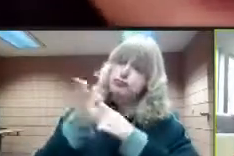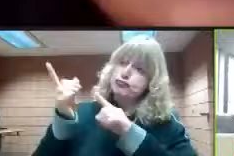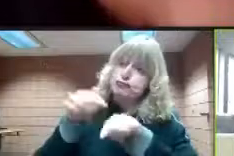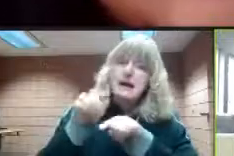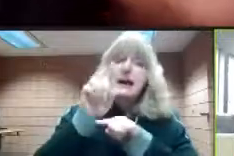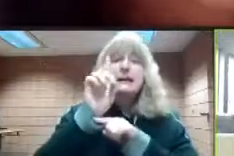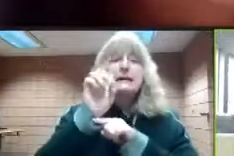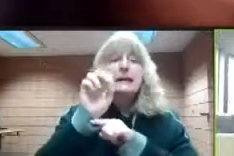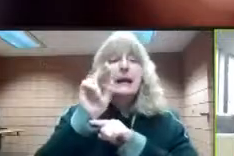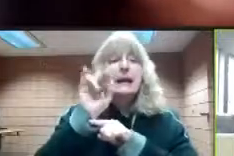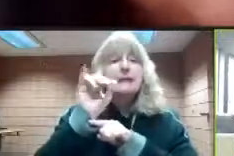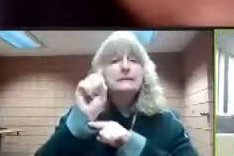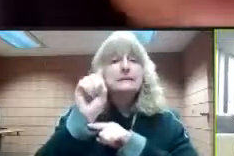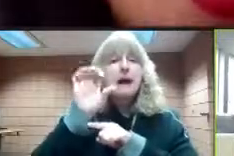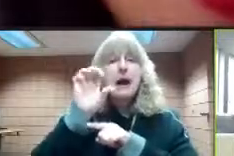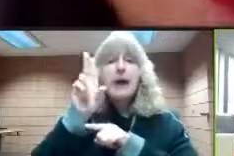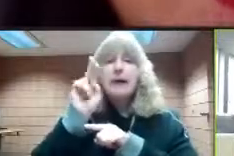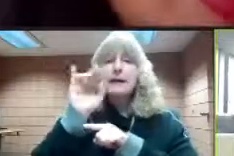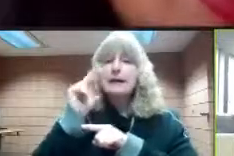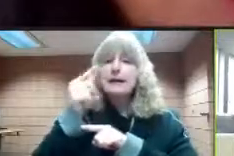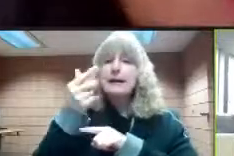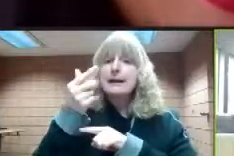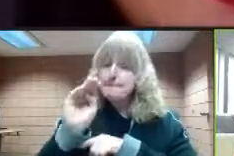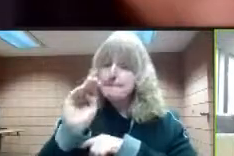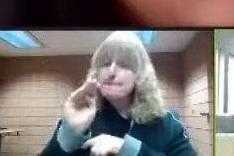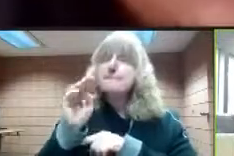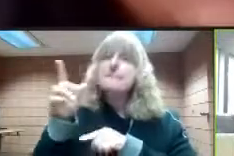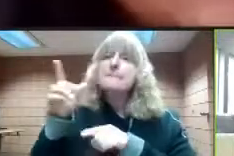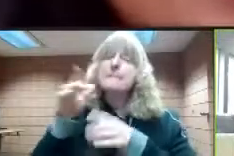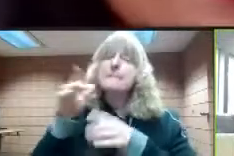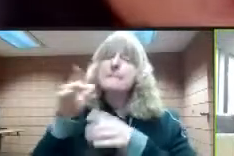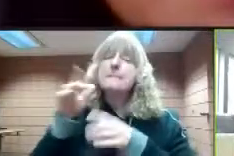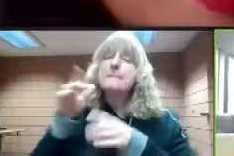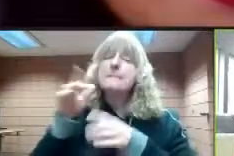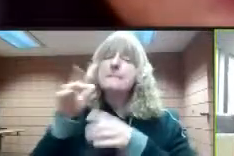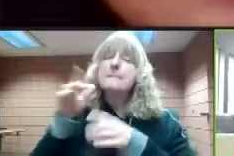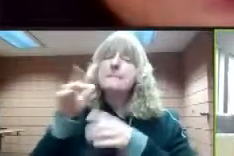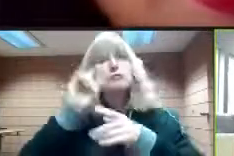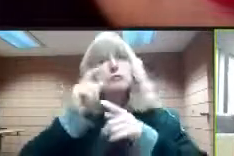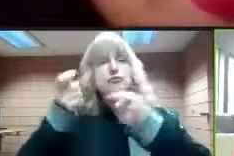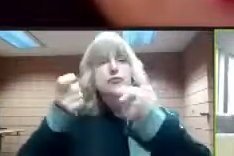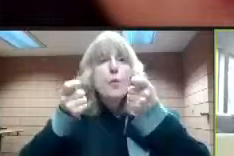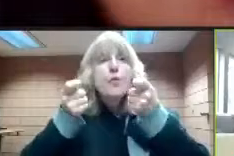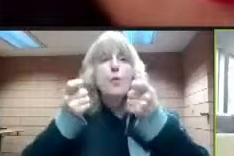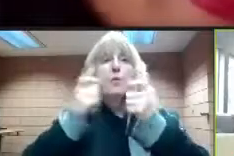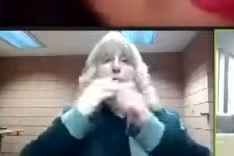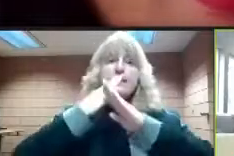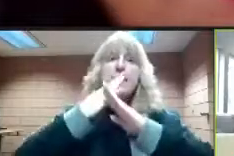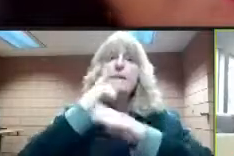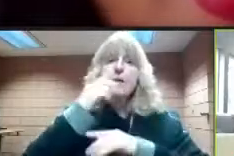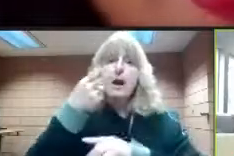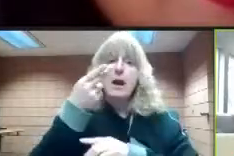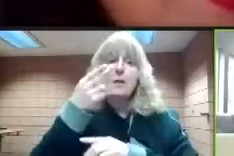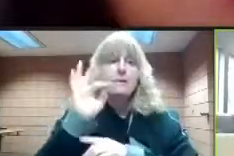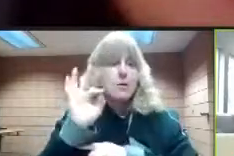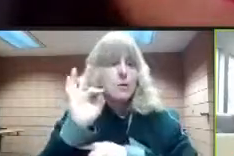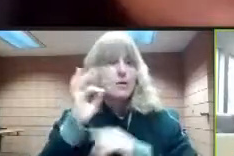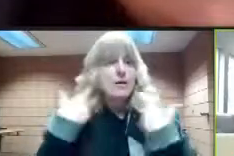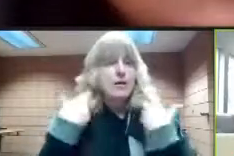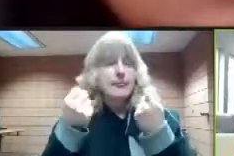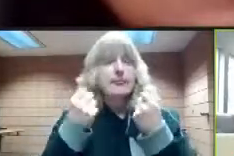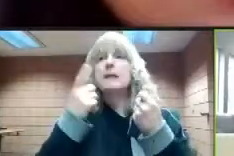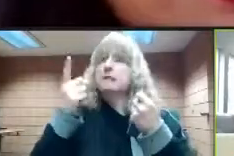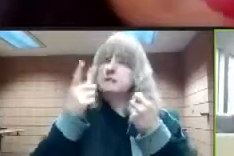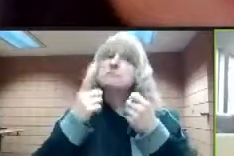the Medical Director for Infection Control and Prevention for the Henry Ford Health System. He has been at the forefront of the fight against COVID